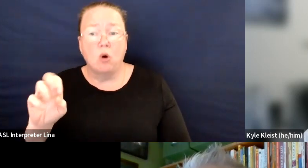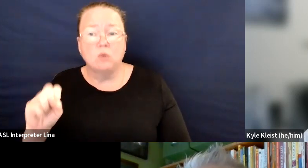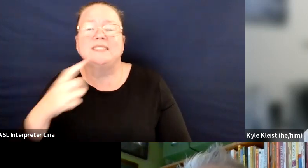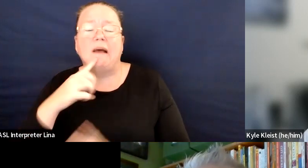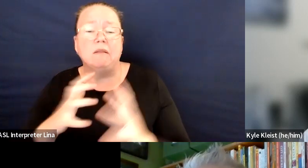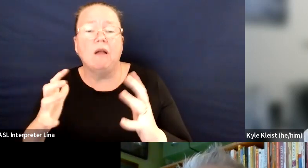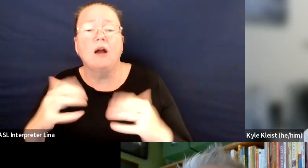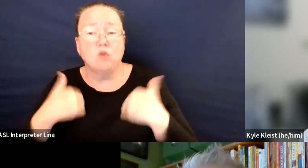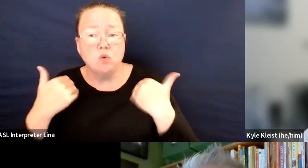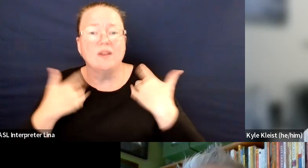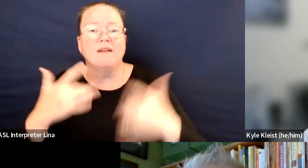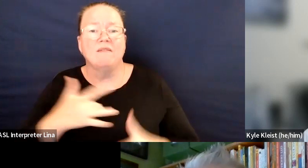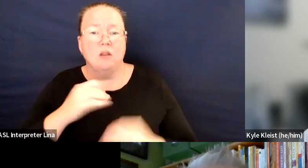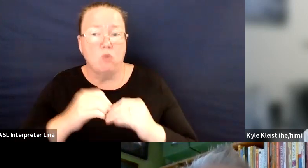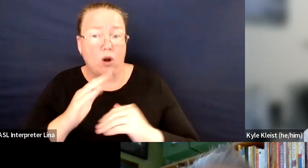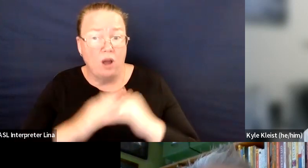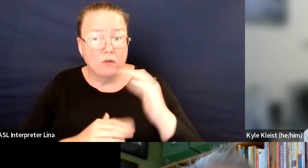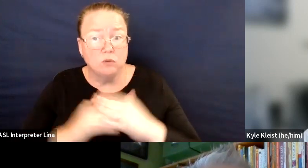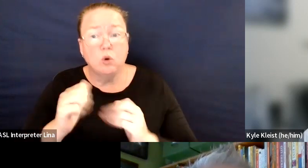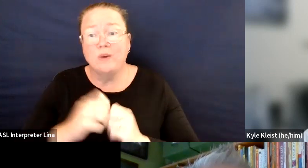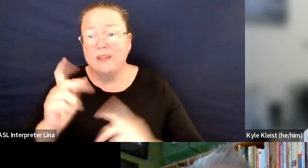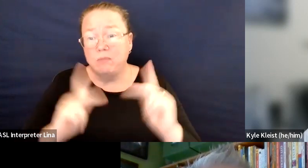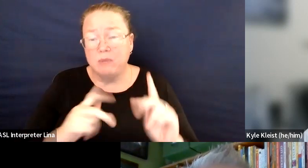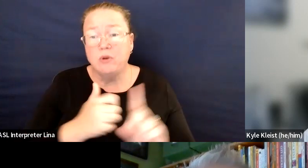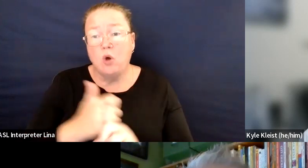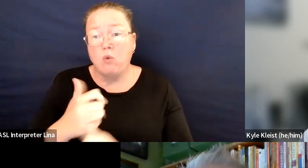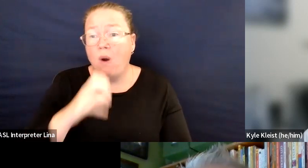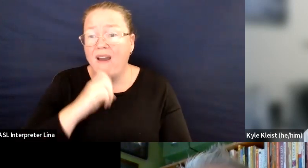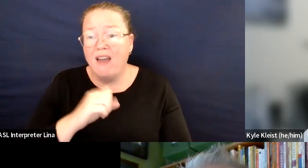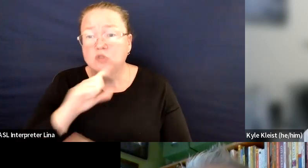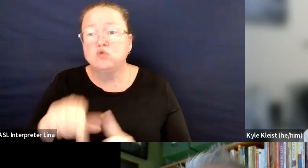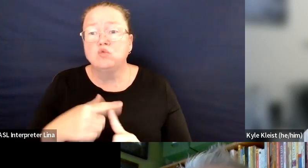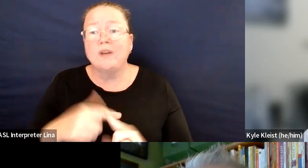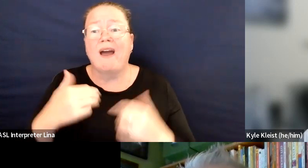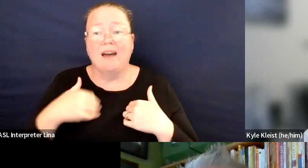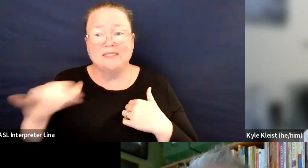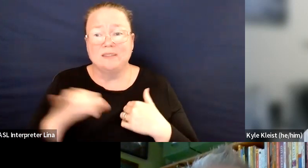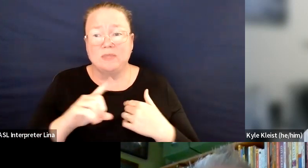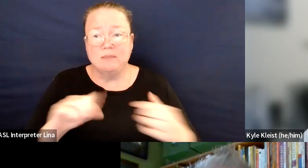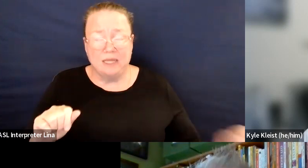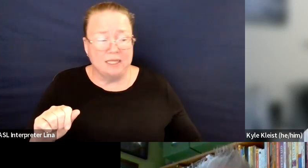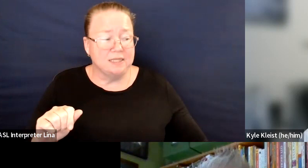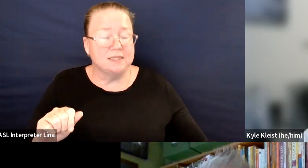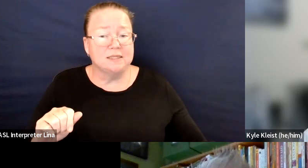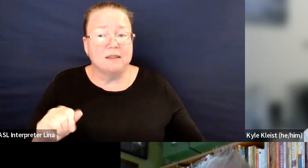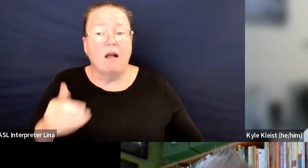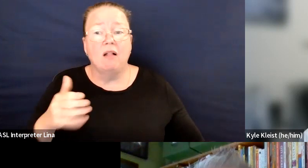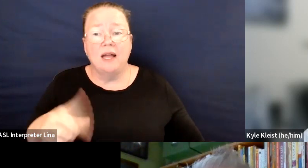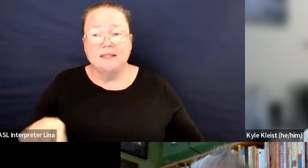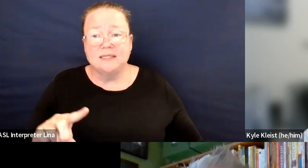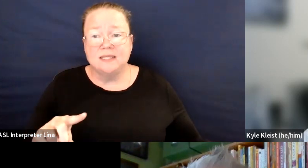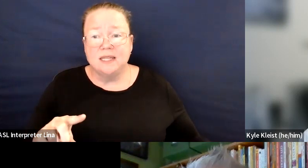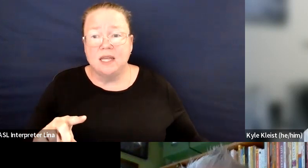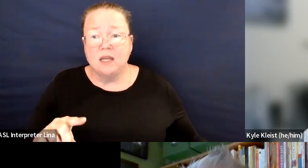lot of youth feel more comfortable with people their own age, especially when they have a similar disability, which allows them to build more